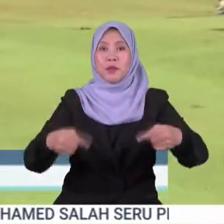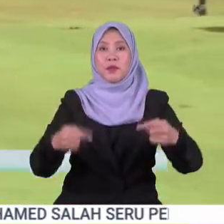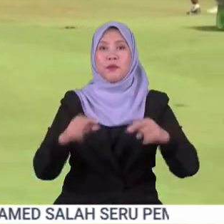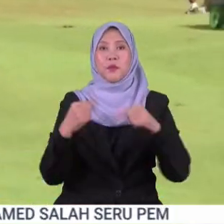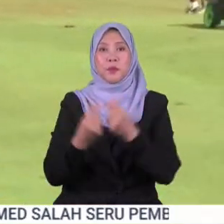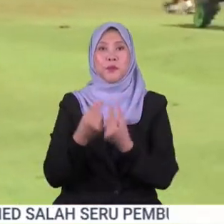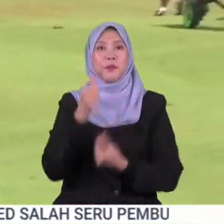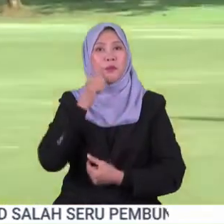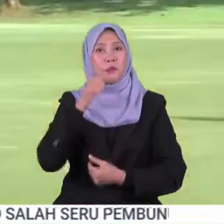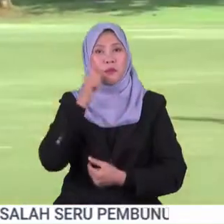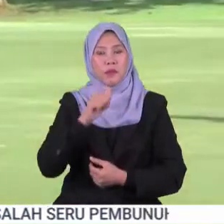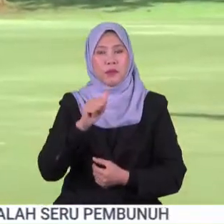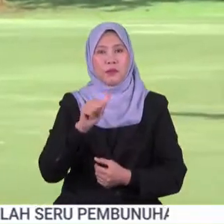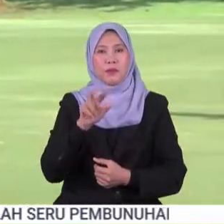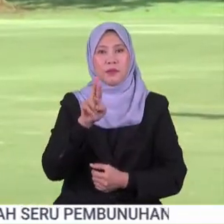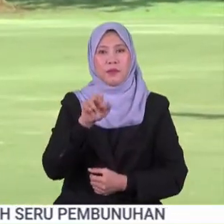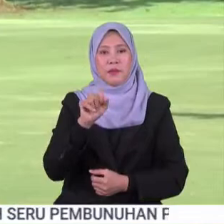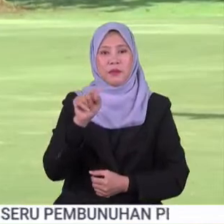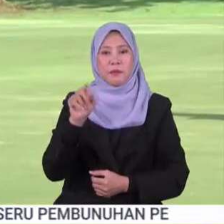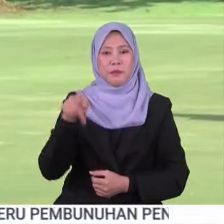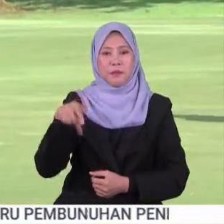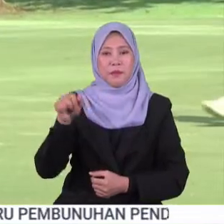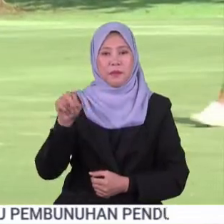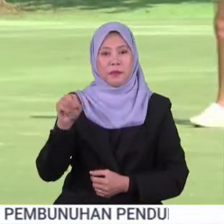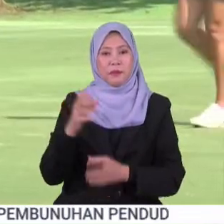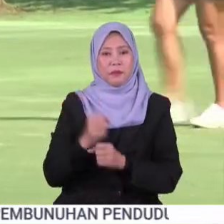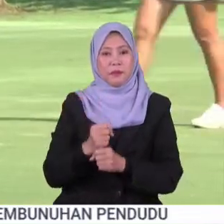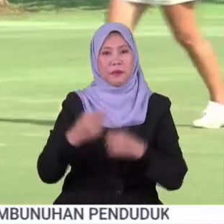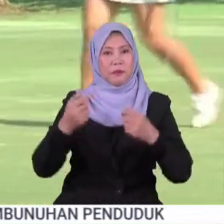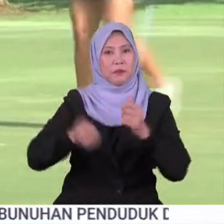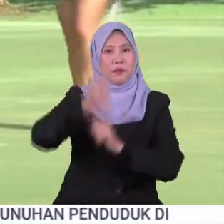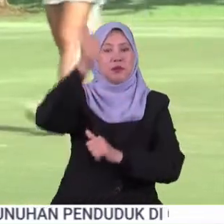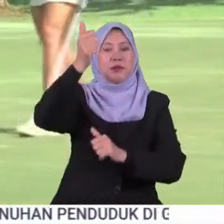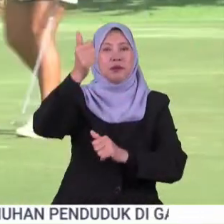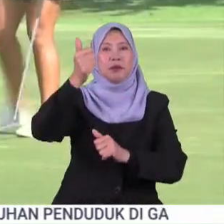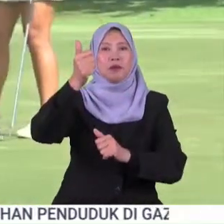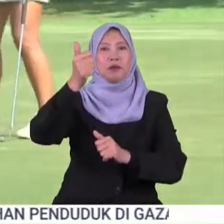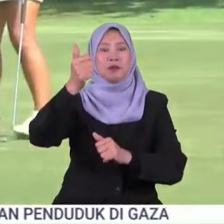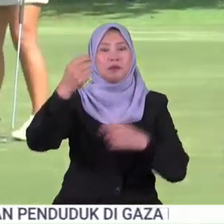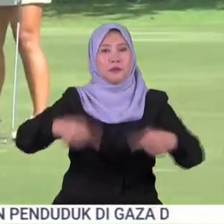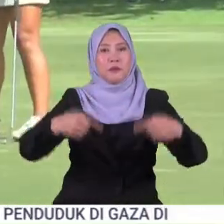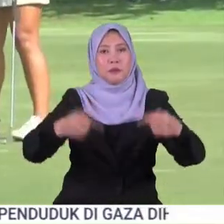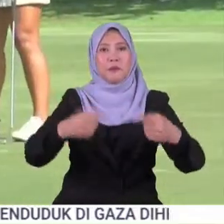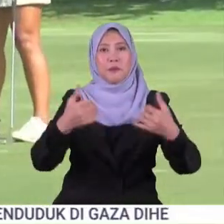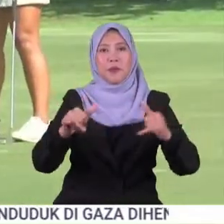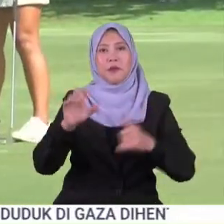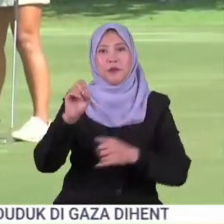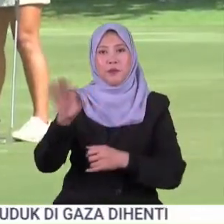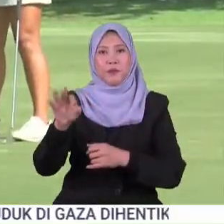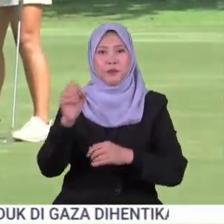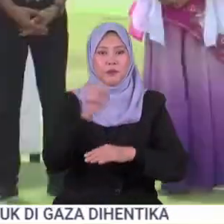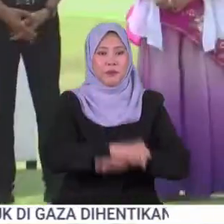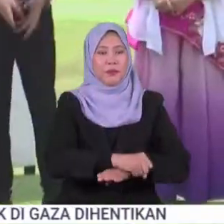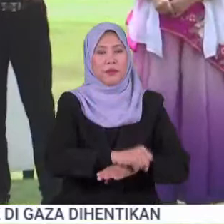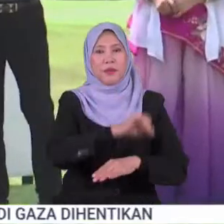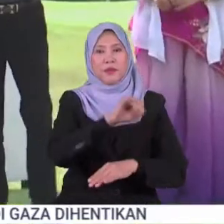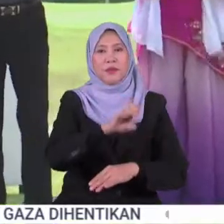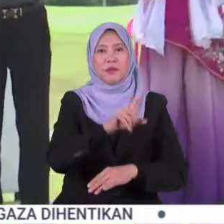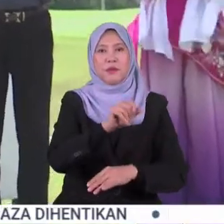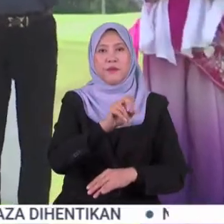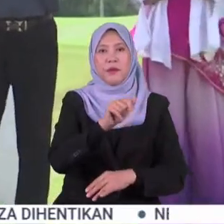kategori wanita menyaksikan Aretha Pan berjaya meraih gelaran kejohanan selepas menang aksi playoff menentang Genevieve